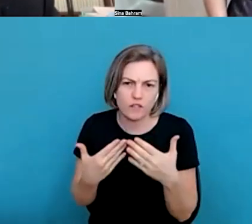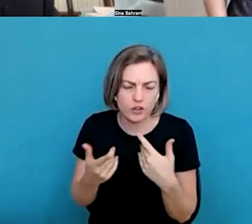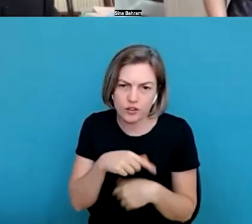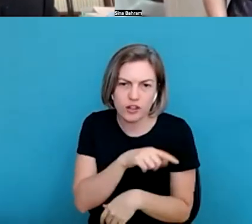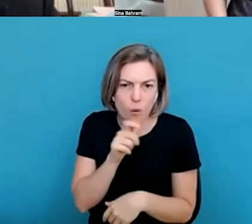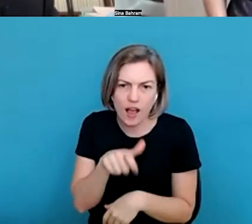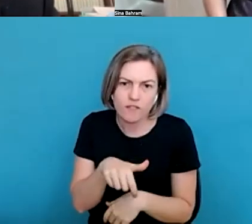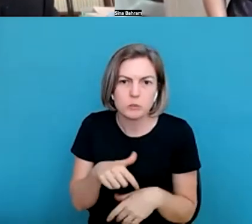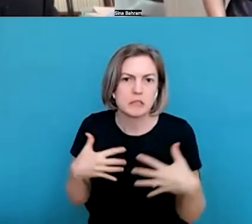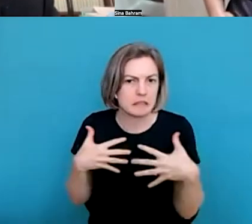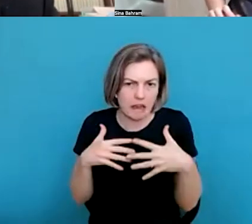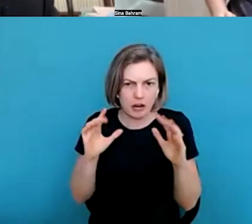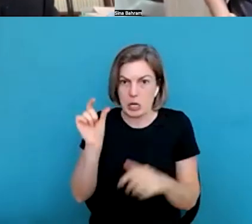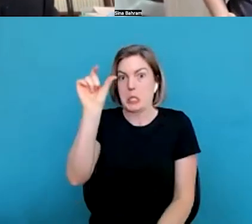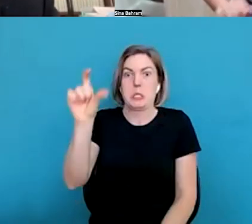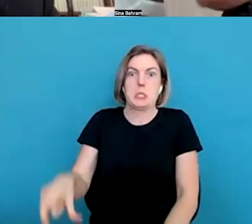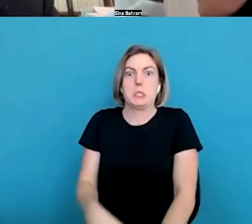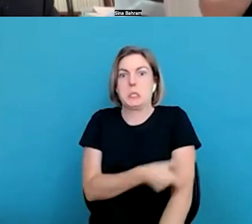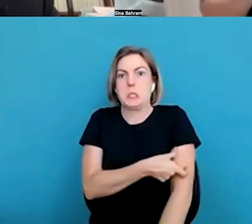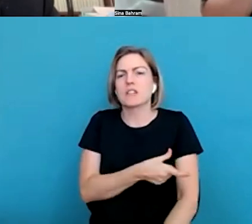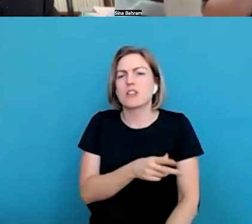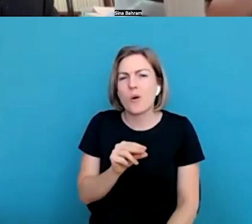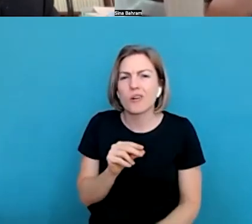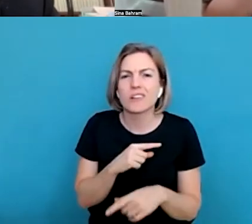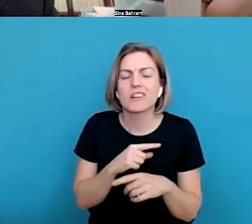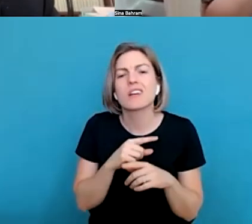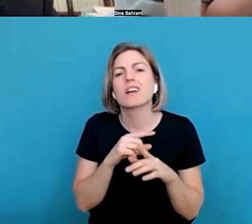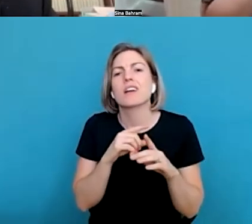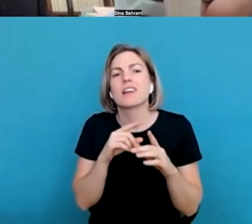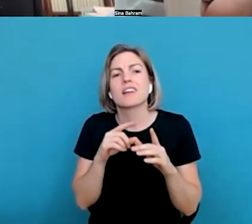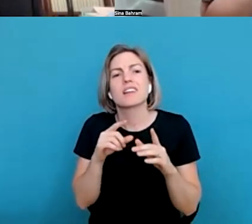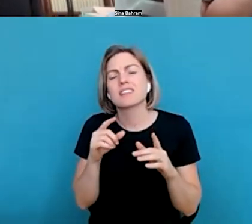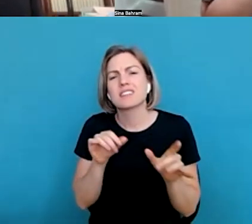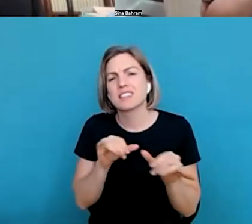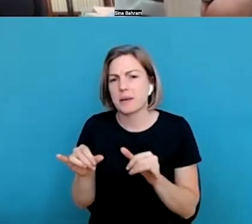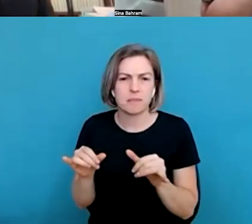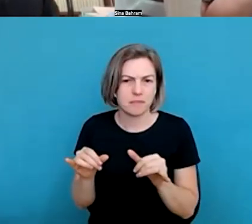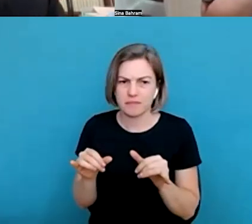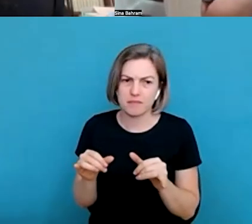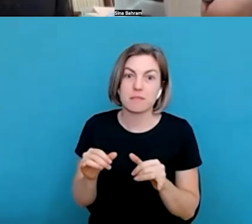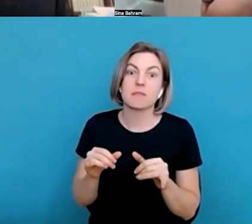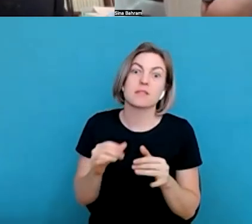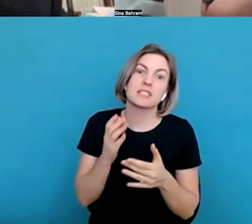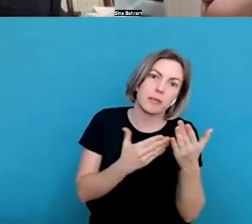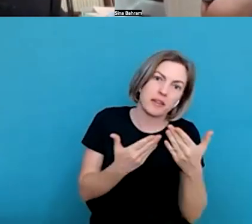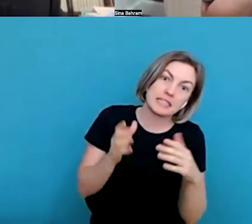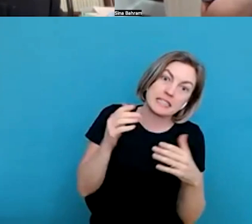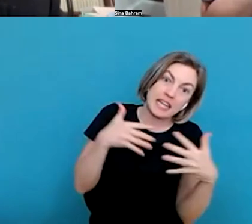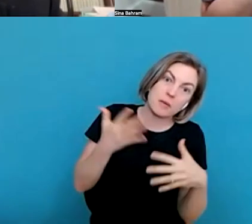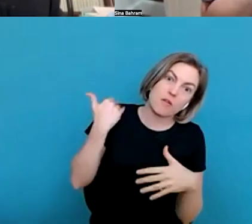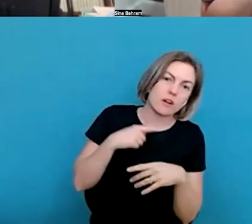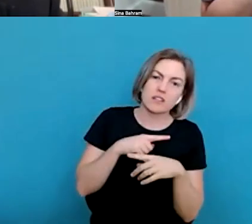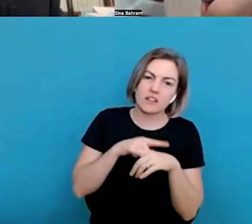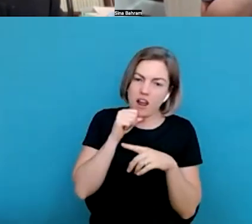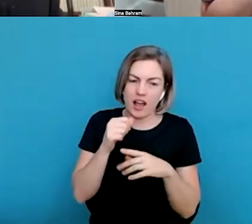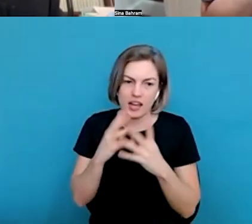be scary things, and they won't be scary things in the future, just like lots of things that are scary before or not now.